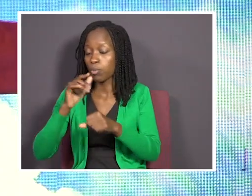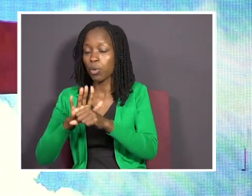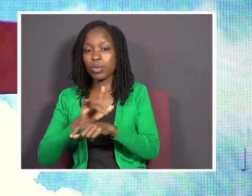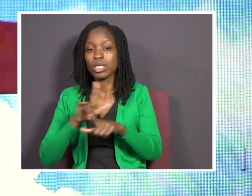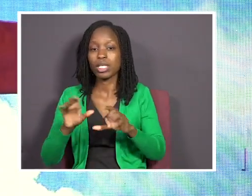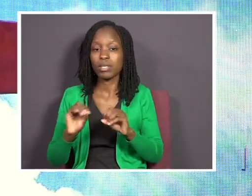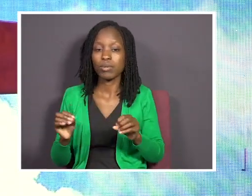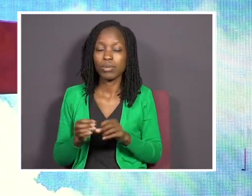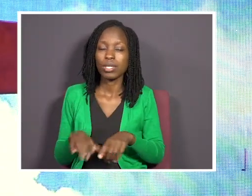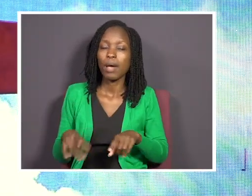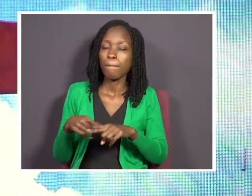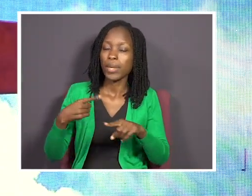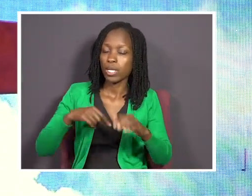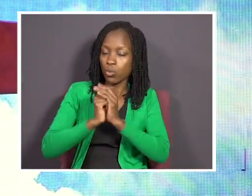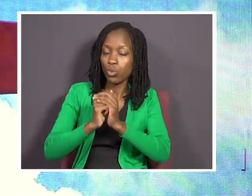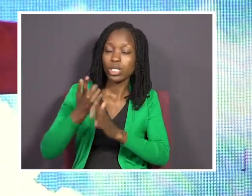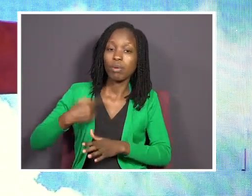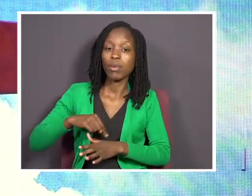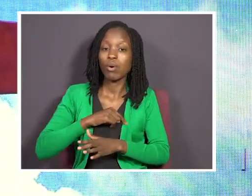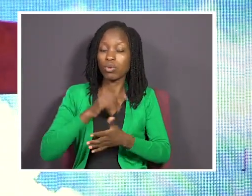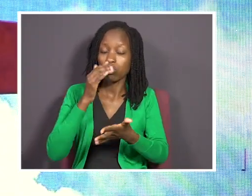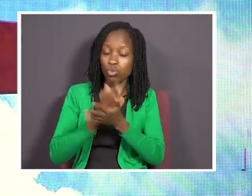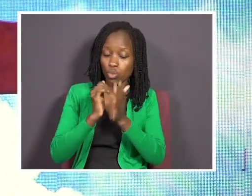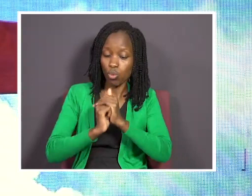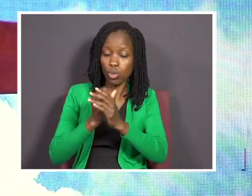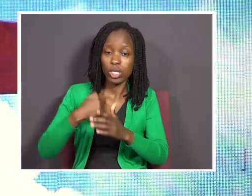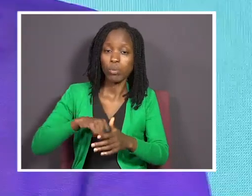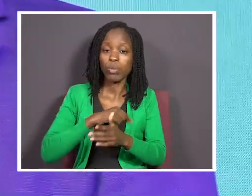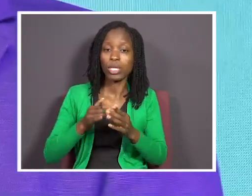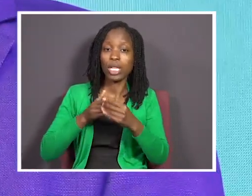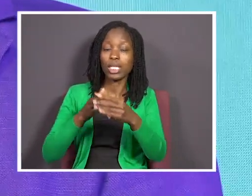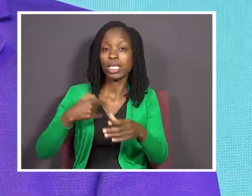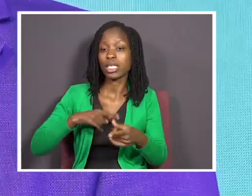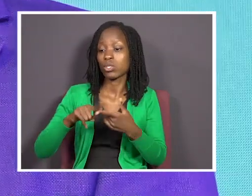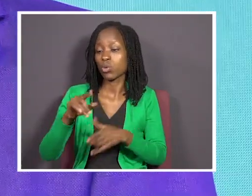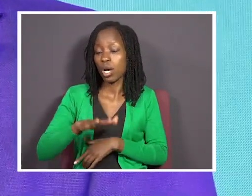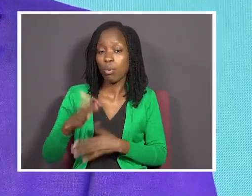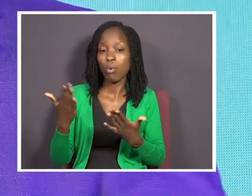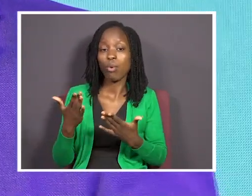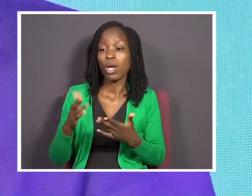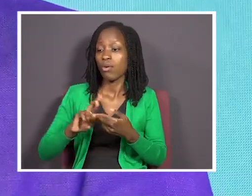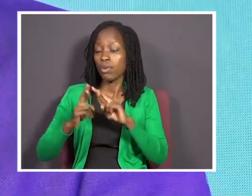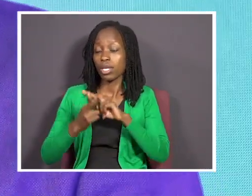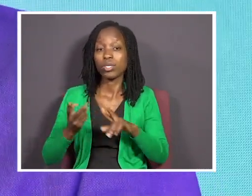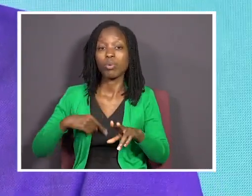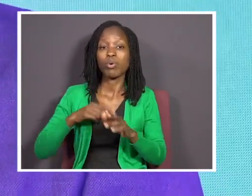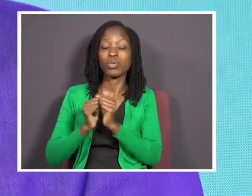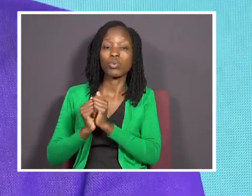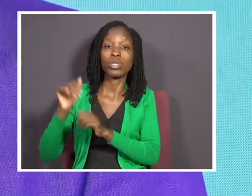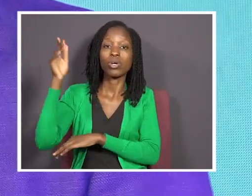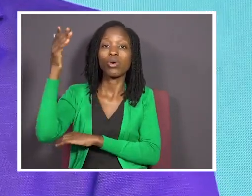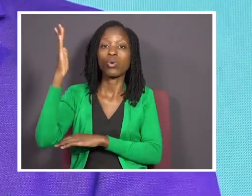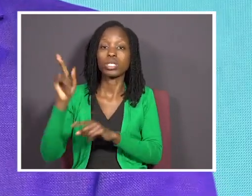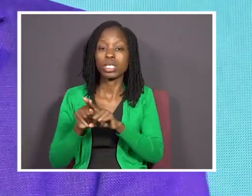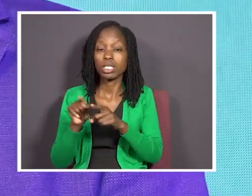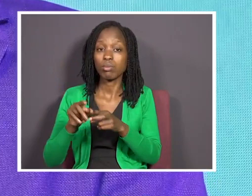be spared that. Our worship, our true worship, will lead us to a place where our relationship with